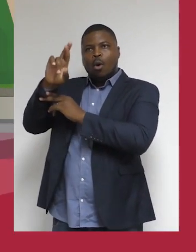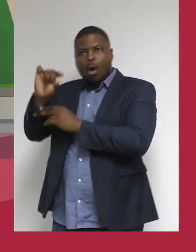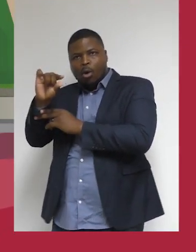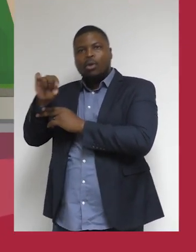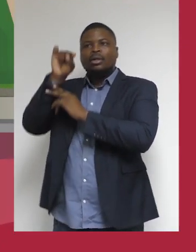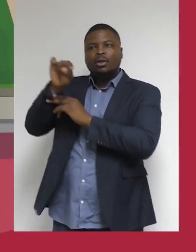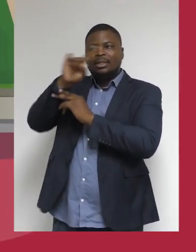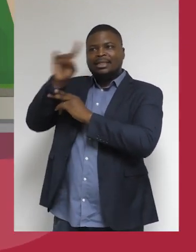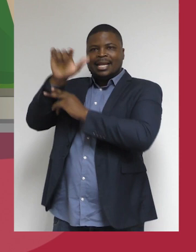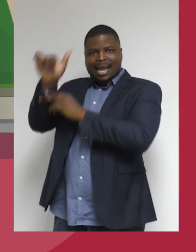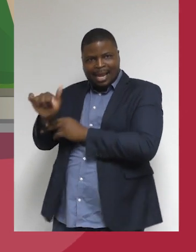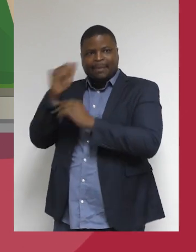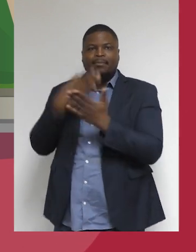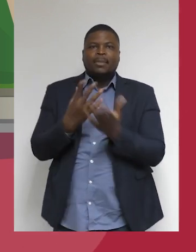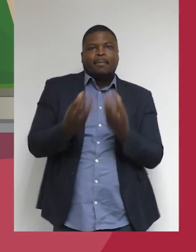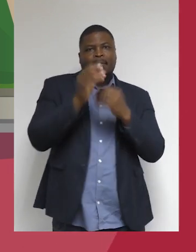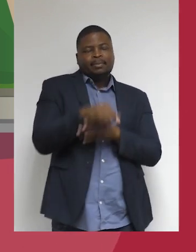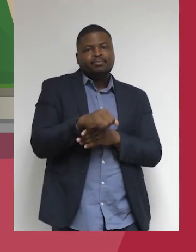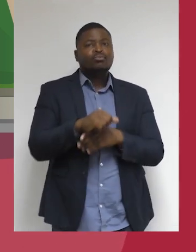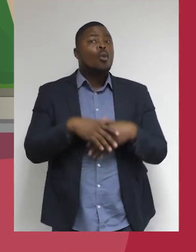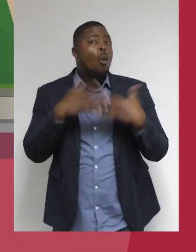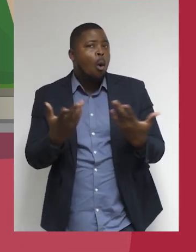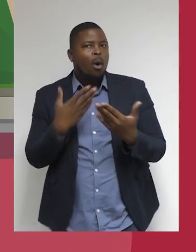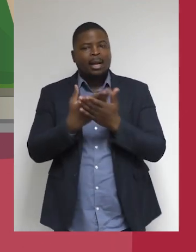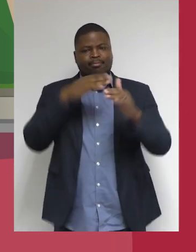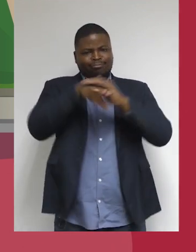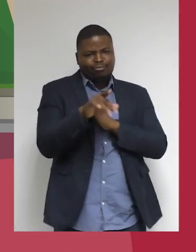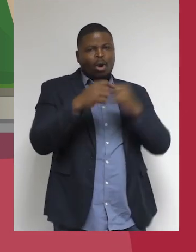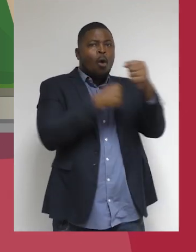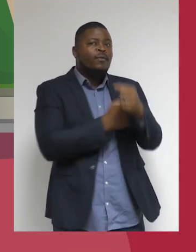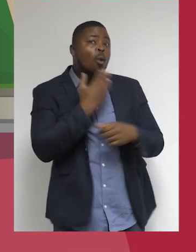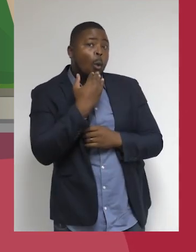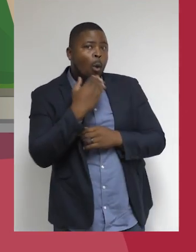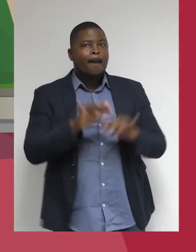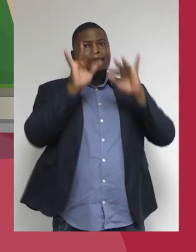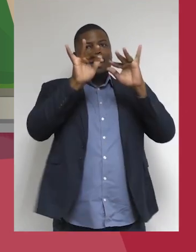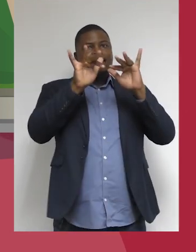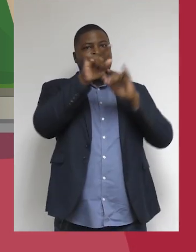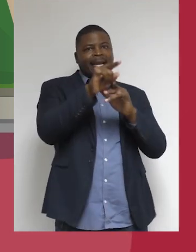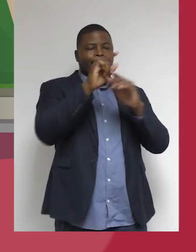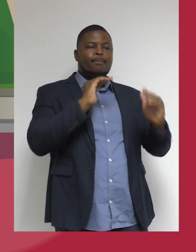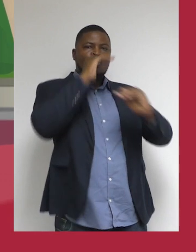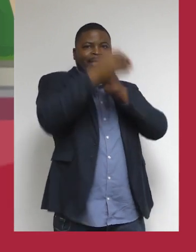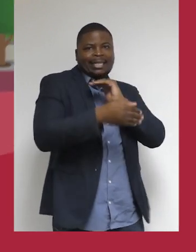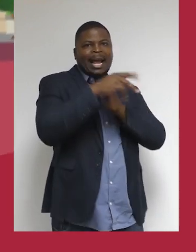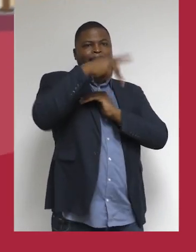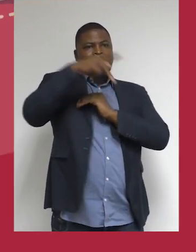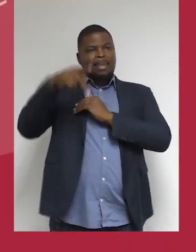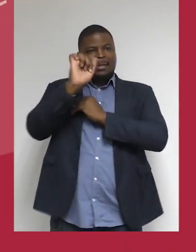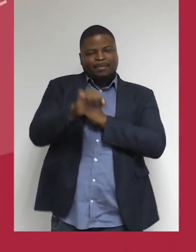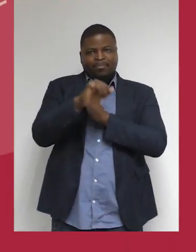www.sahrc.org.za. You can also approach the offices of the Public Protector, which is an independent institution created in terms of Chapter 9